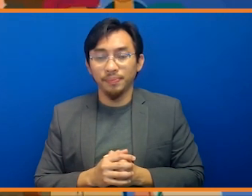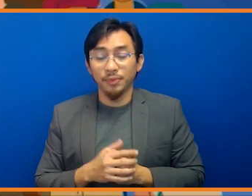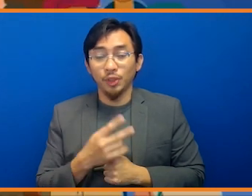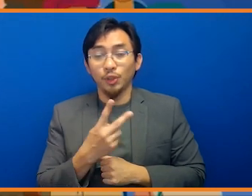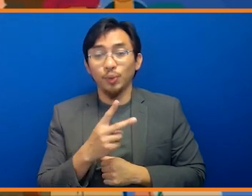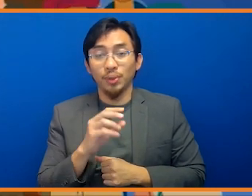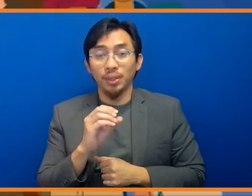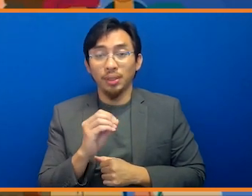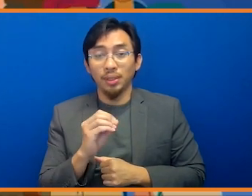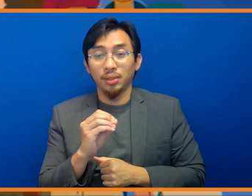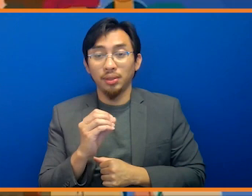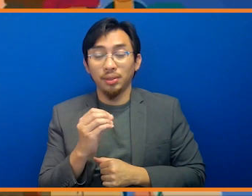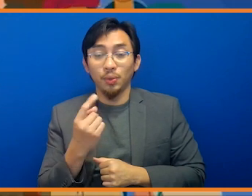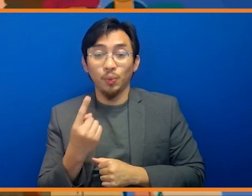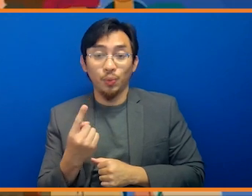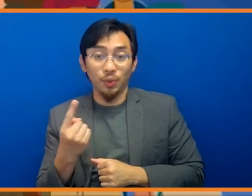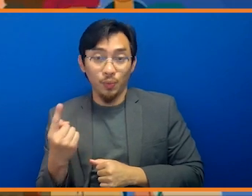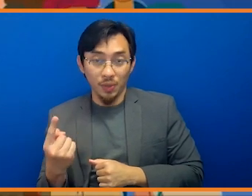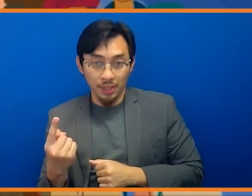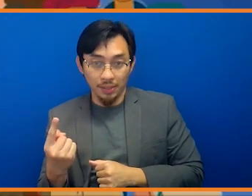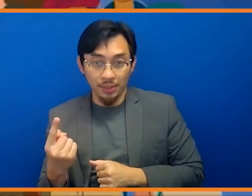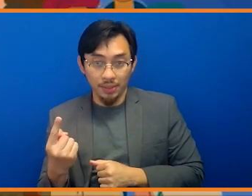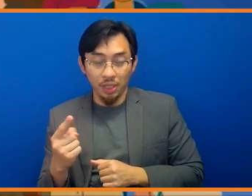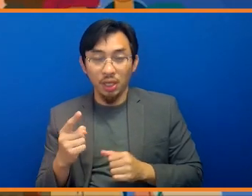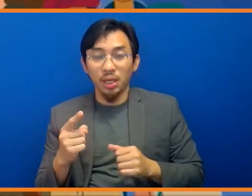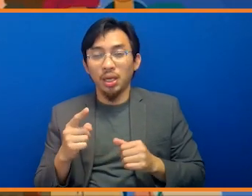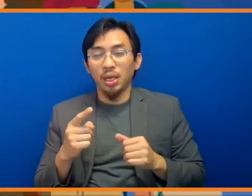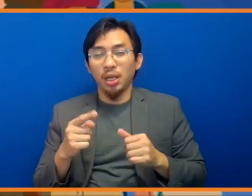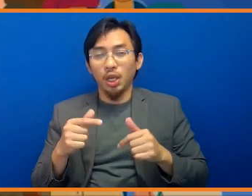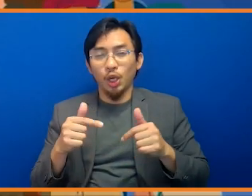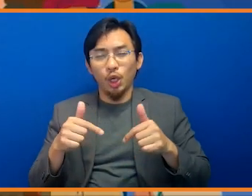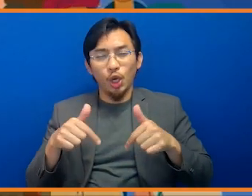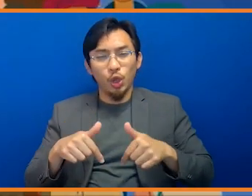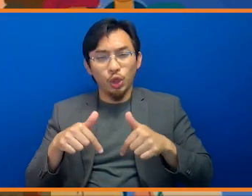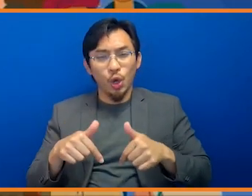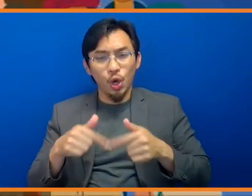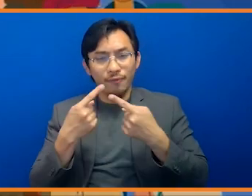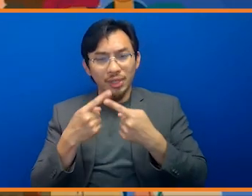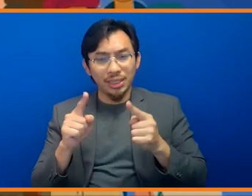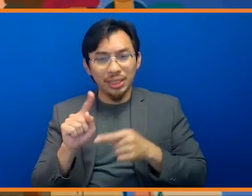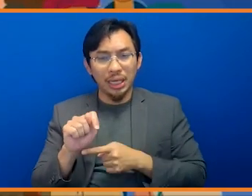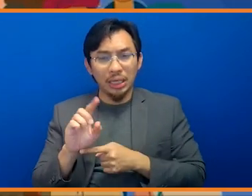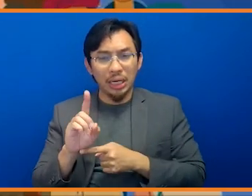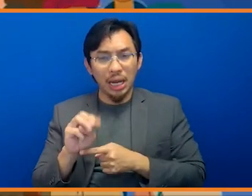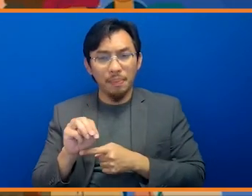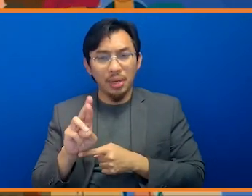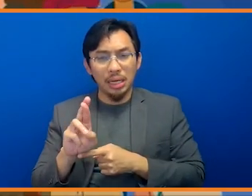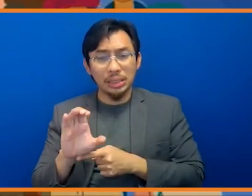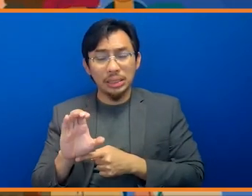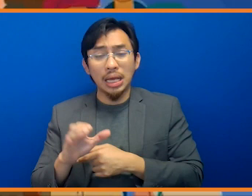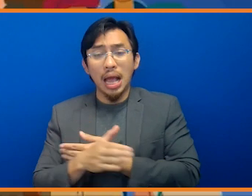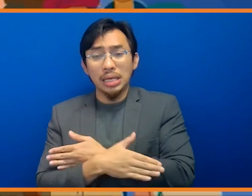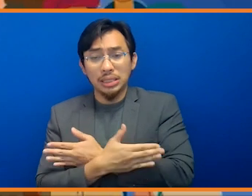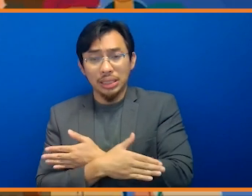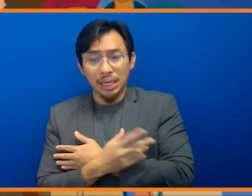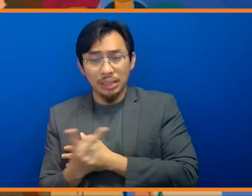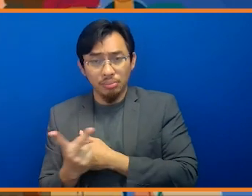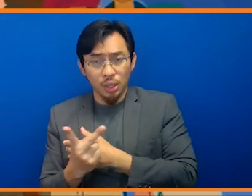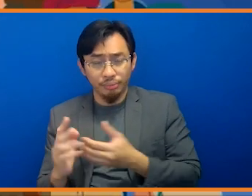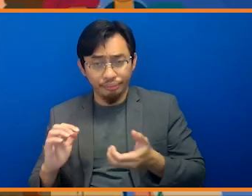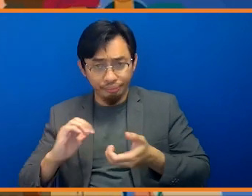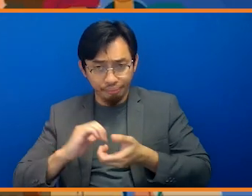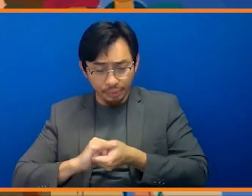In 2011, we, Kyoto University and TDMRC in